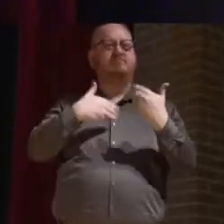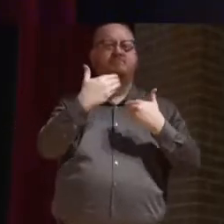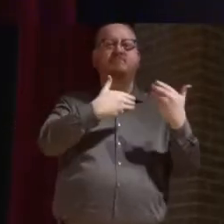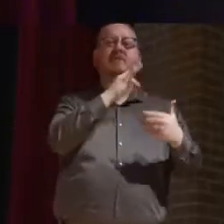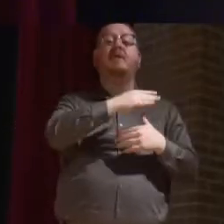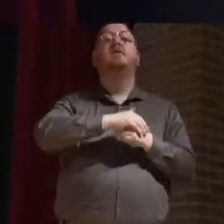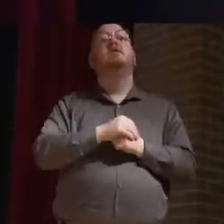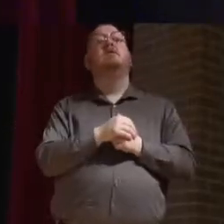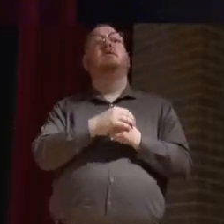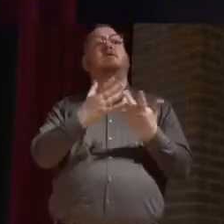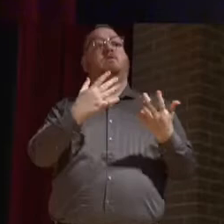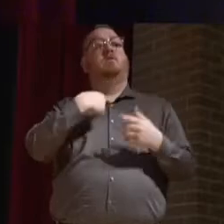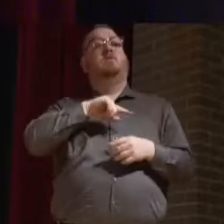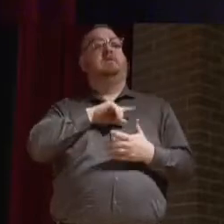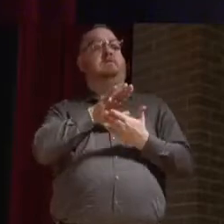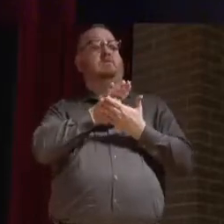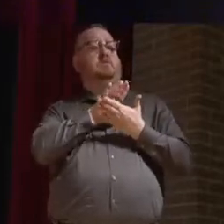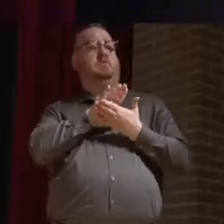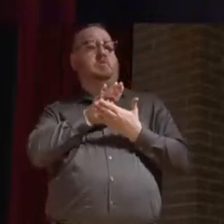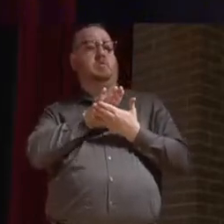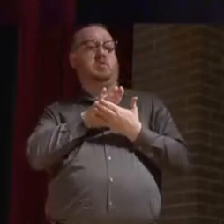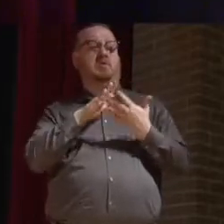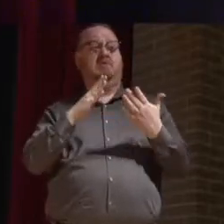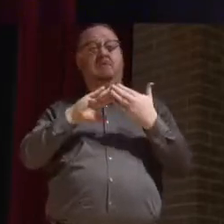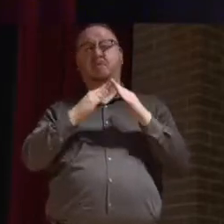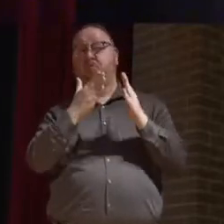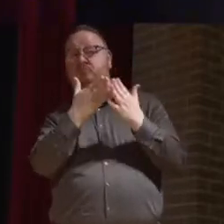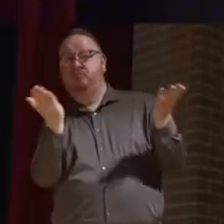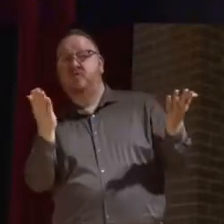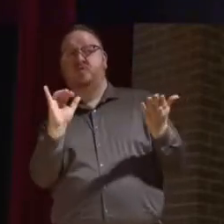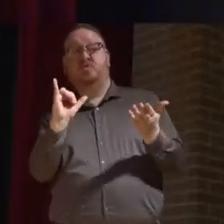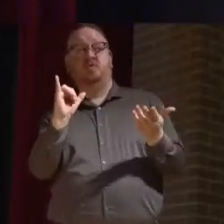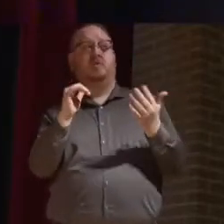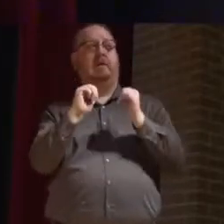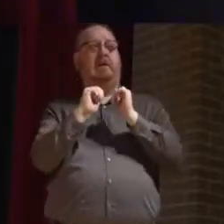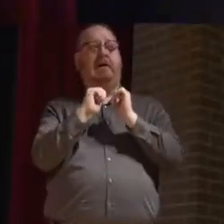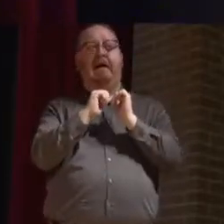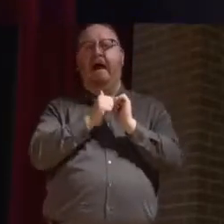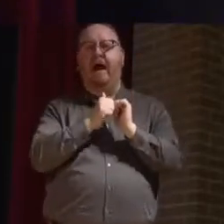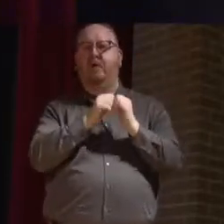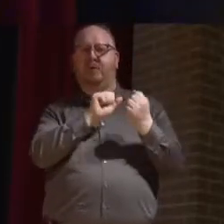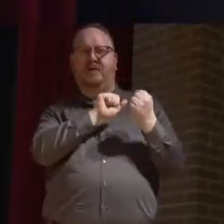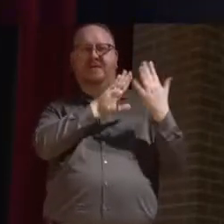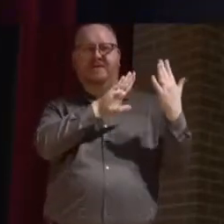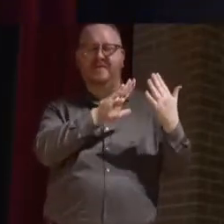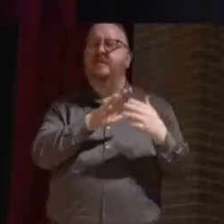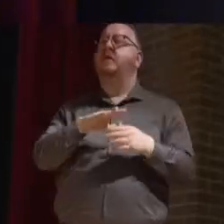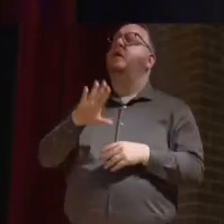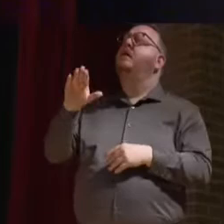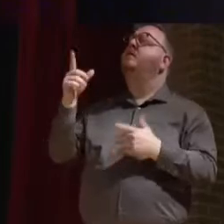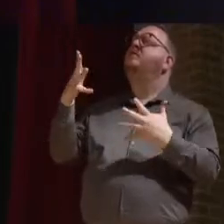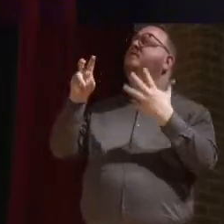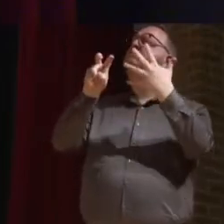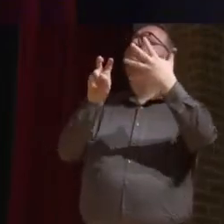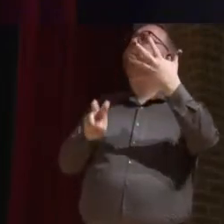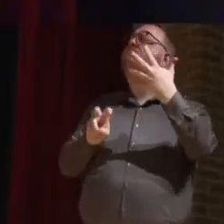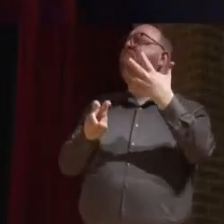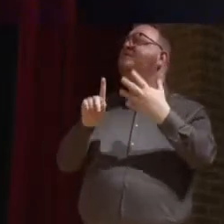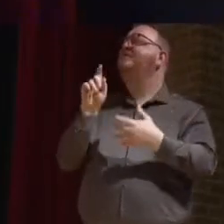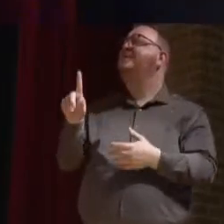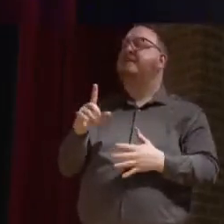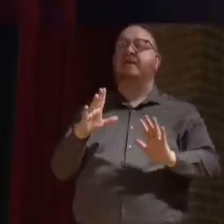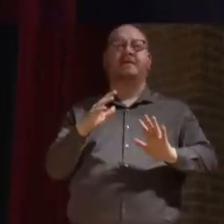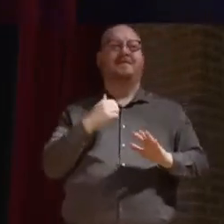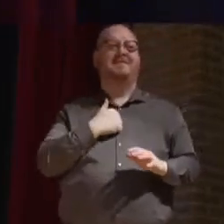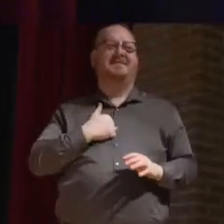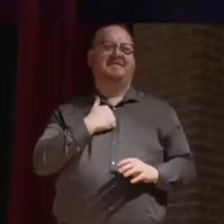or a community, to address that? You're skipping on to the next question already. Oh, I am, sorry. I'm not on the